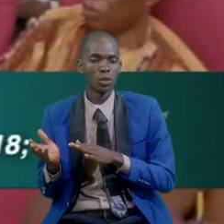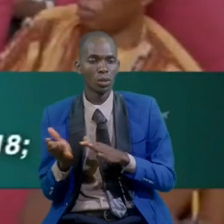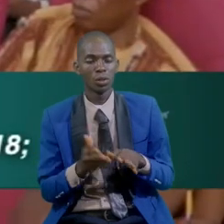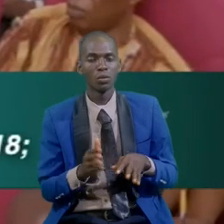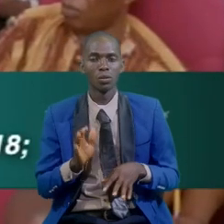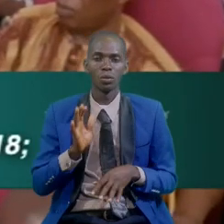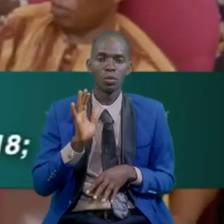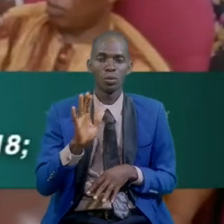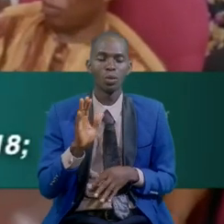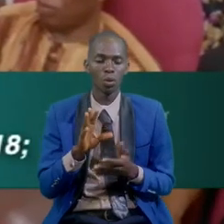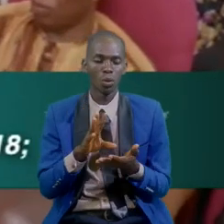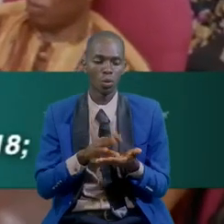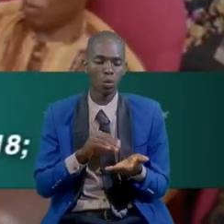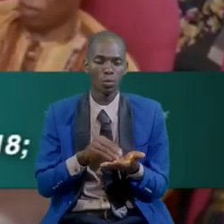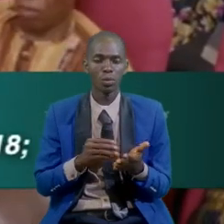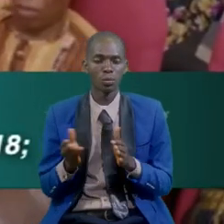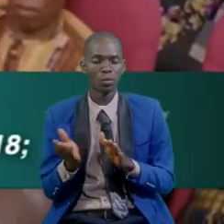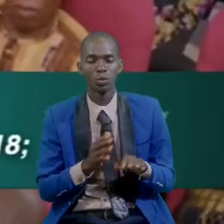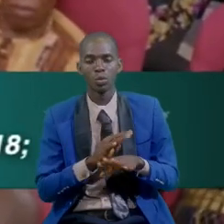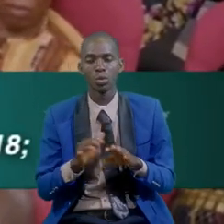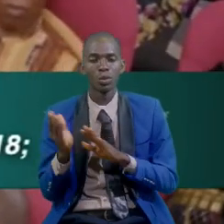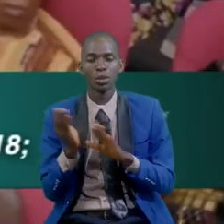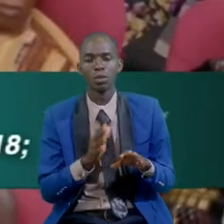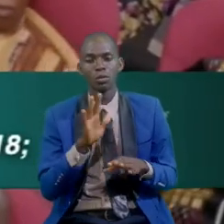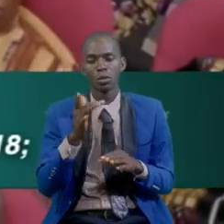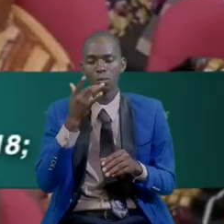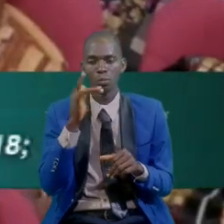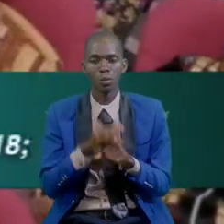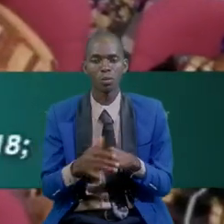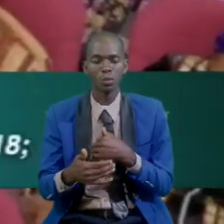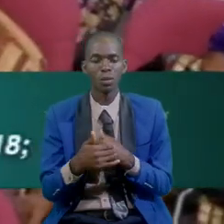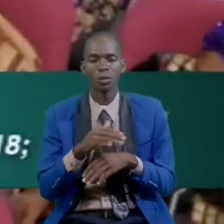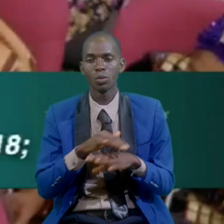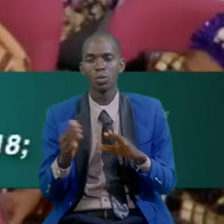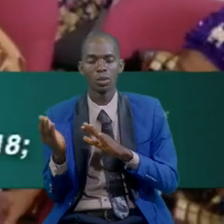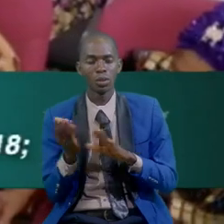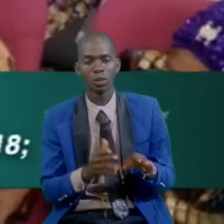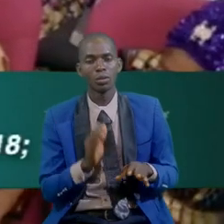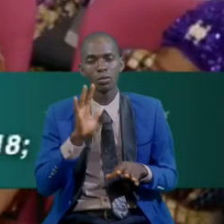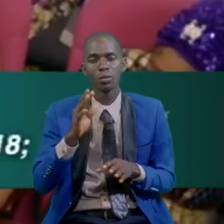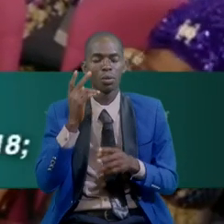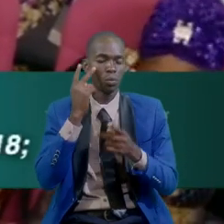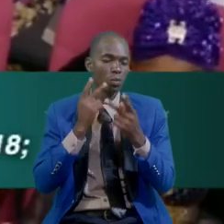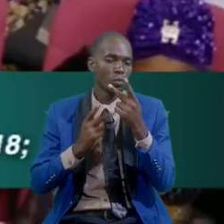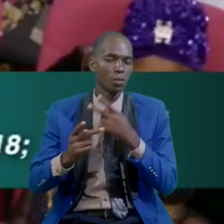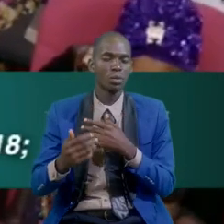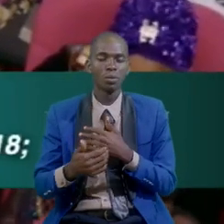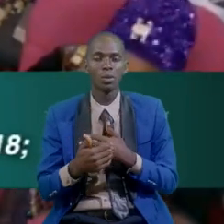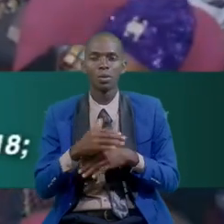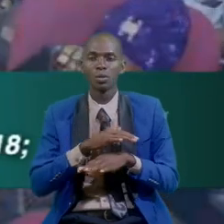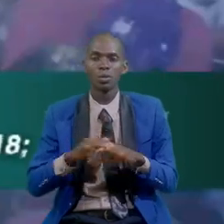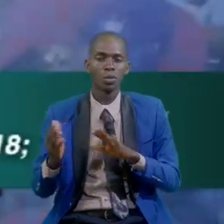leave the promise behind. You don't leave the prophecy behind. You don't leave his